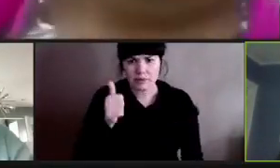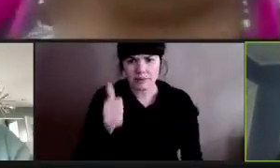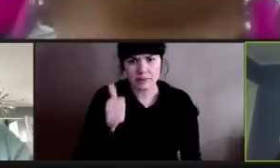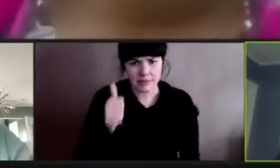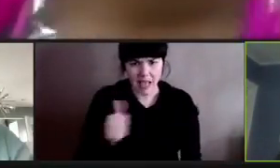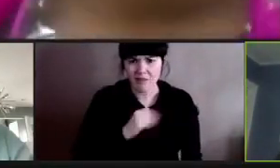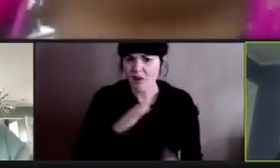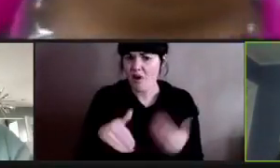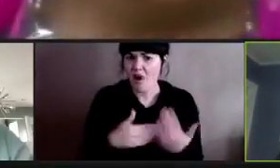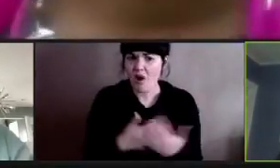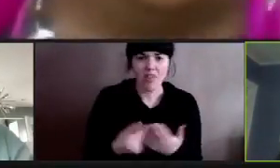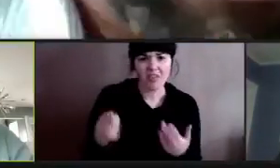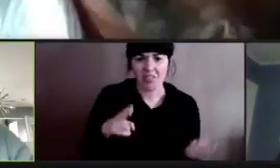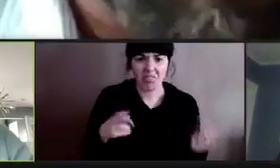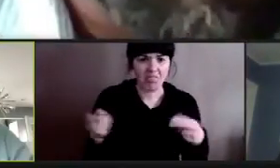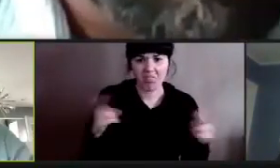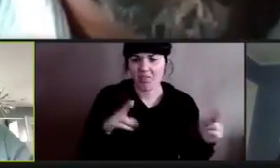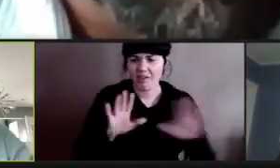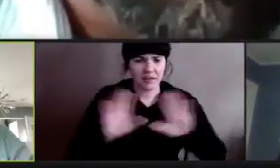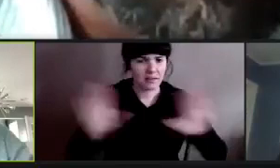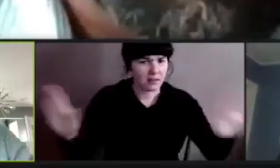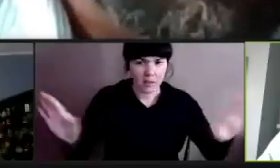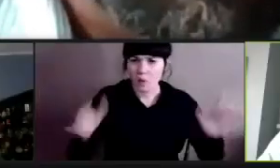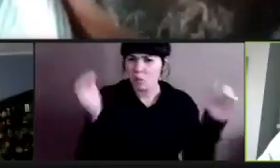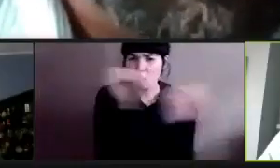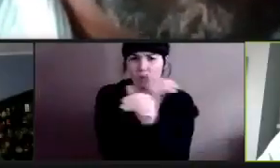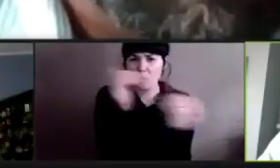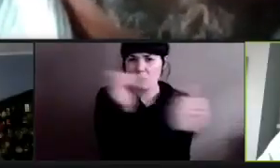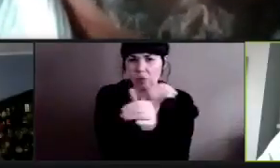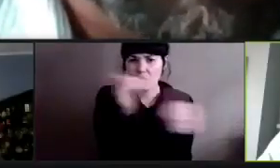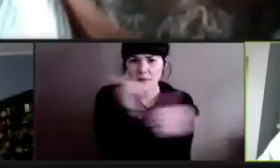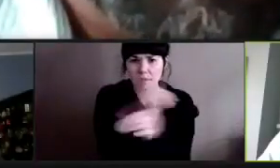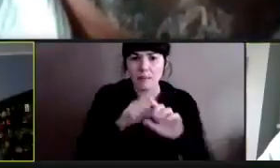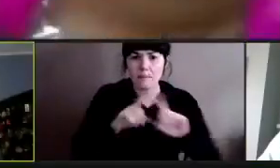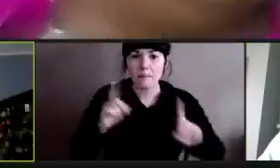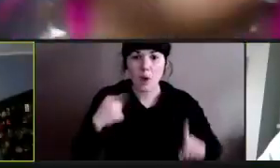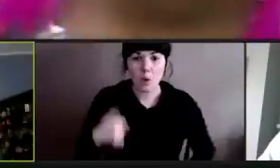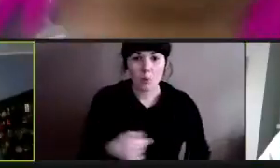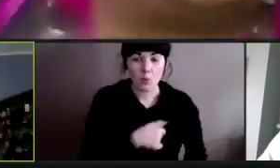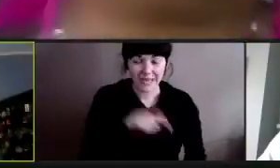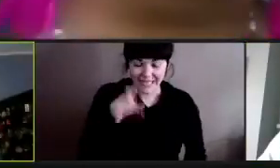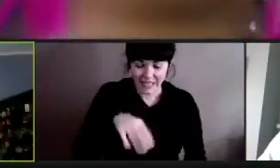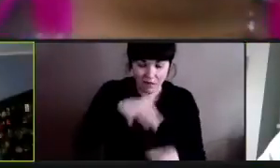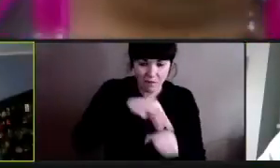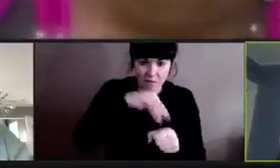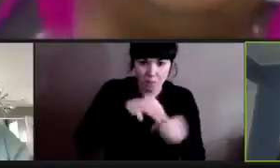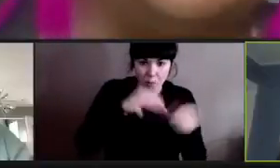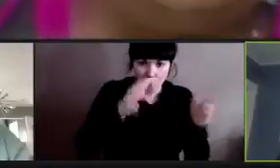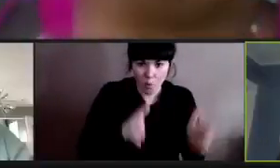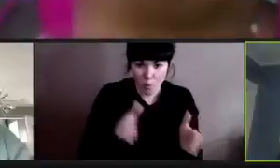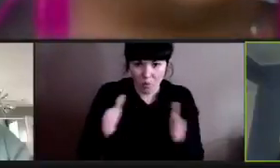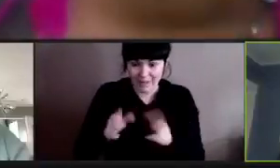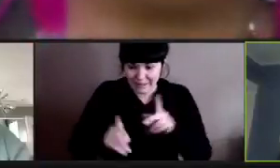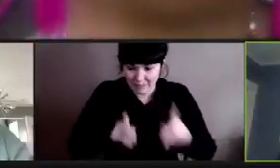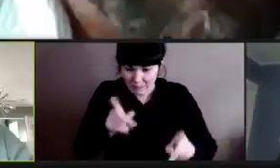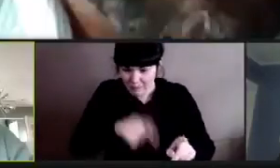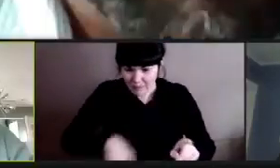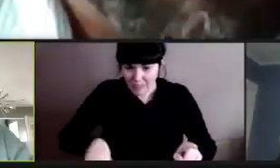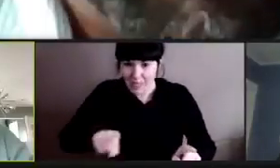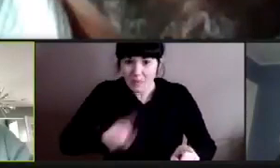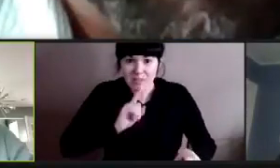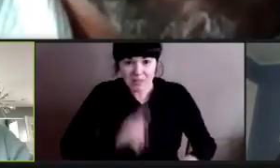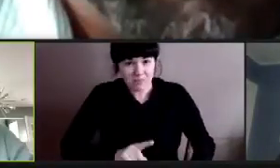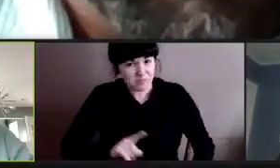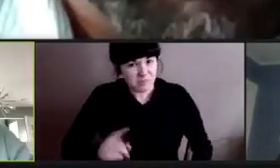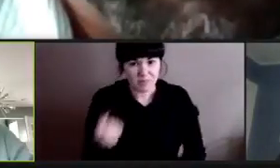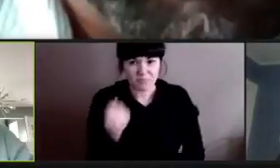we need constituents, the constituents, to tell these legislators, we're not going to take this. And if you keep this up, you won't